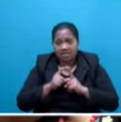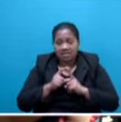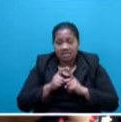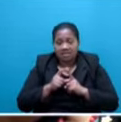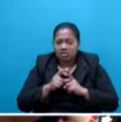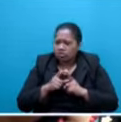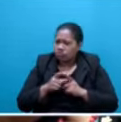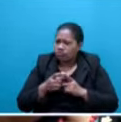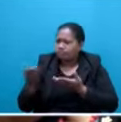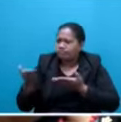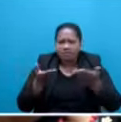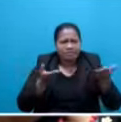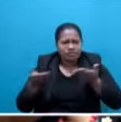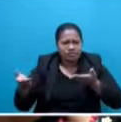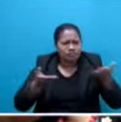laborers.